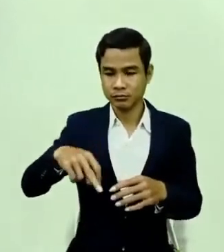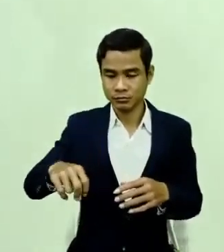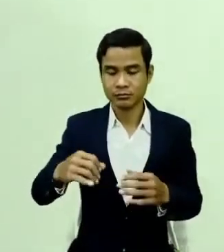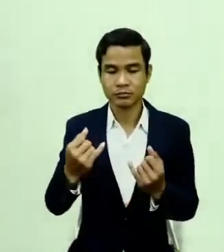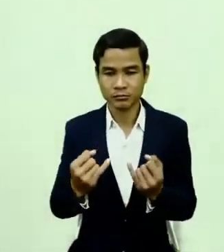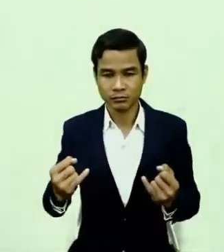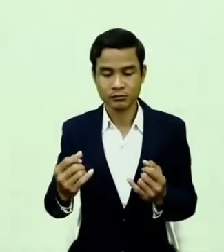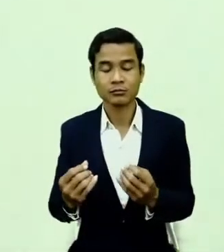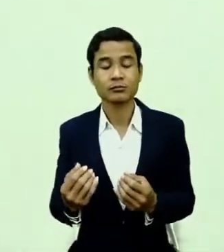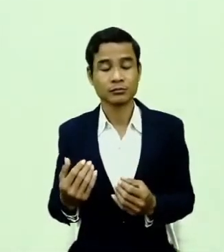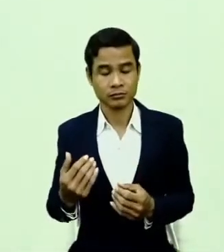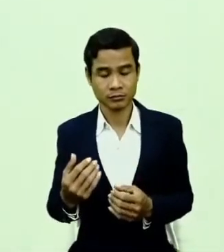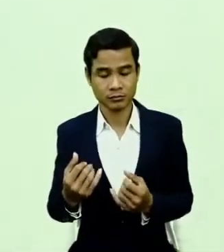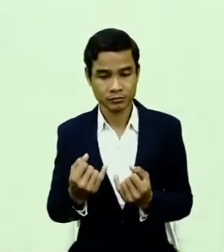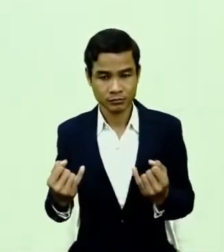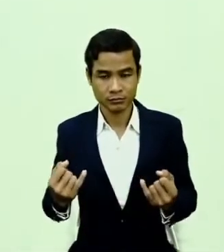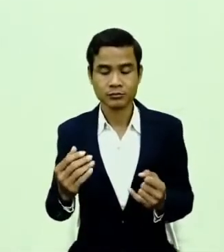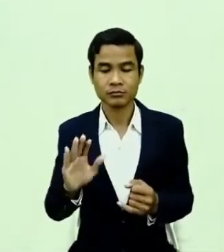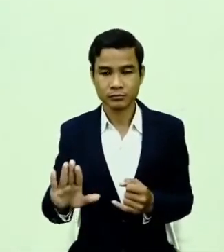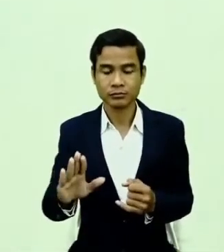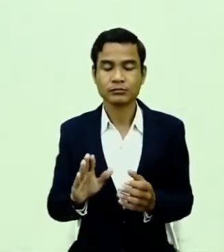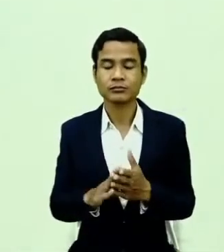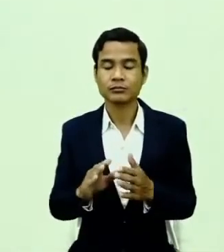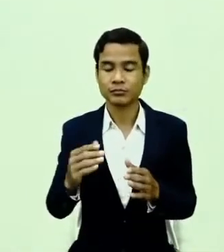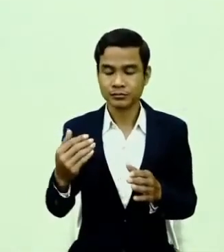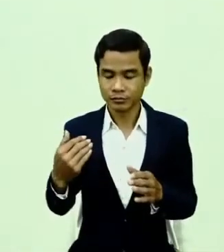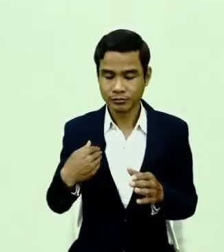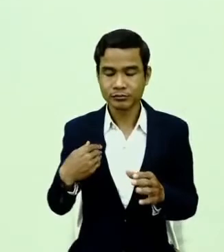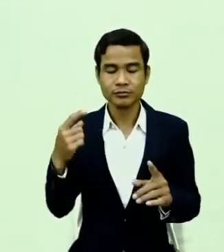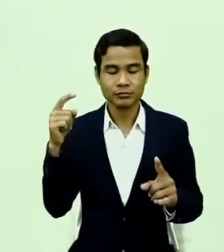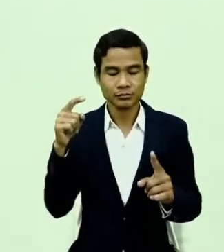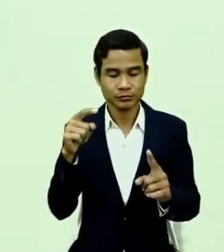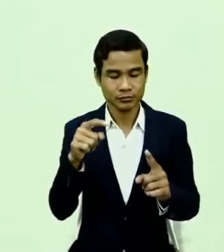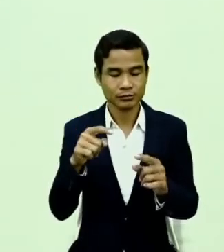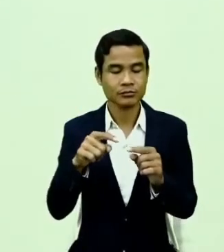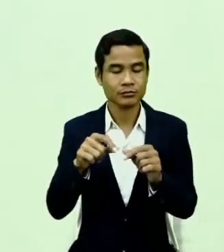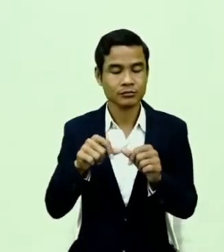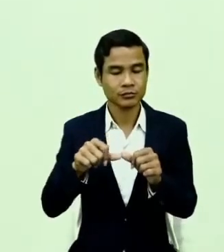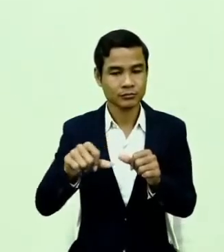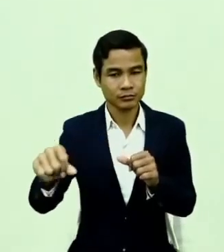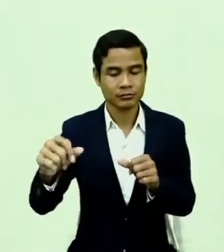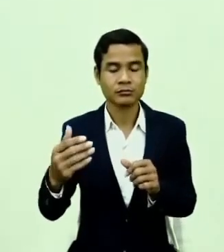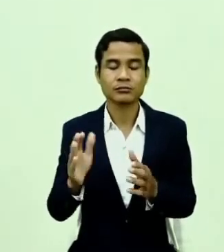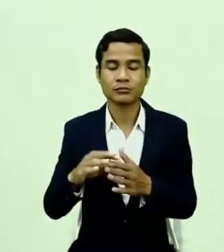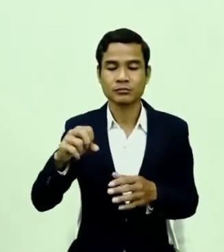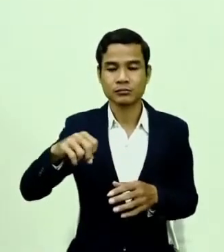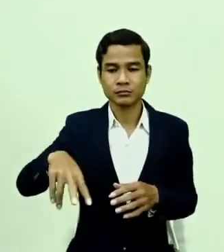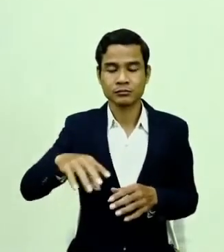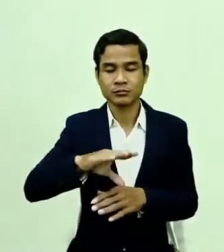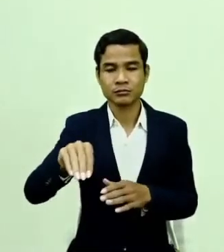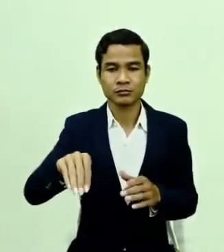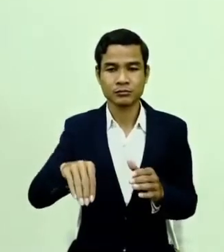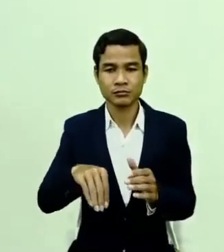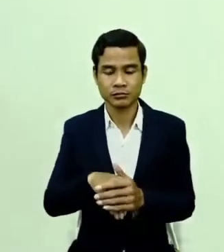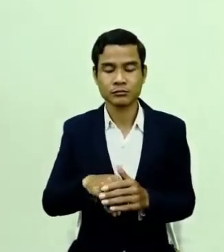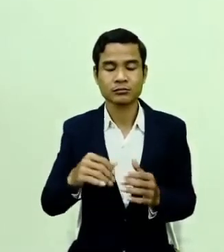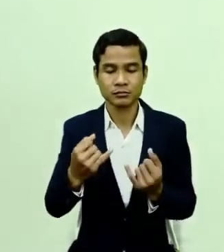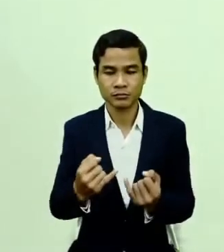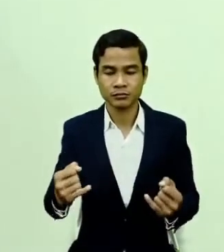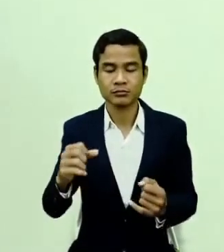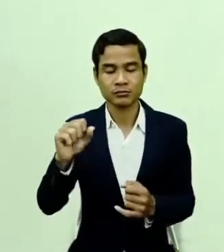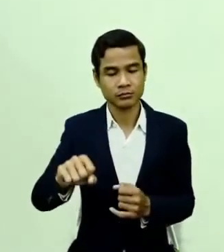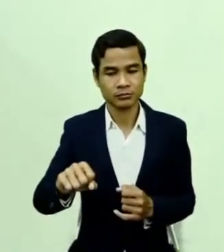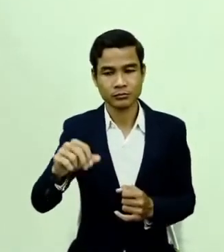bako ma. Come in from dine tea. Group Domroka, Robocco ma, Mun